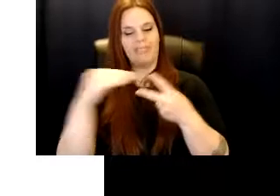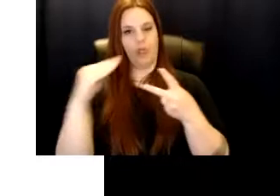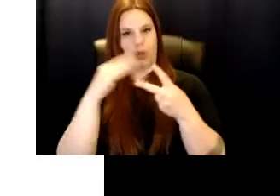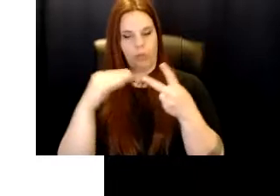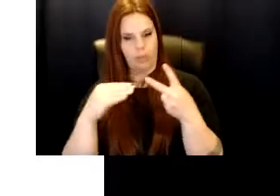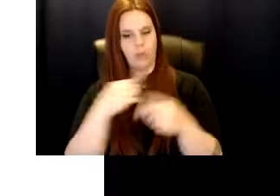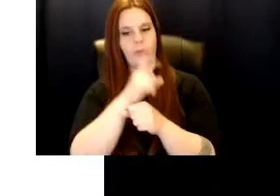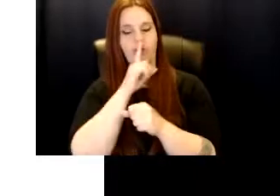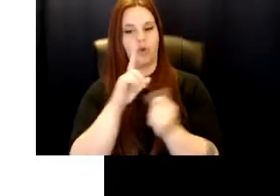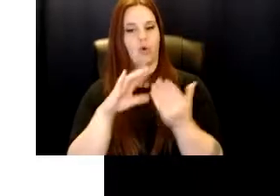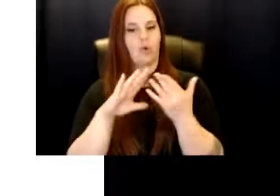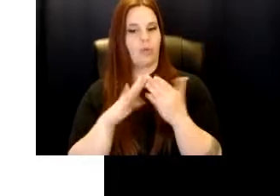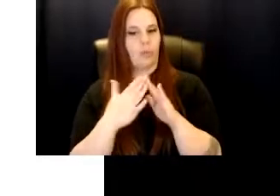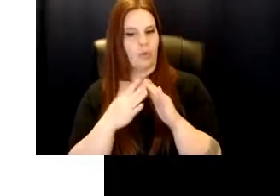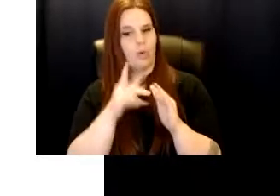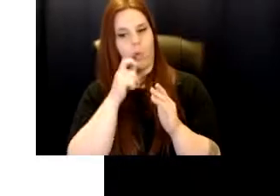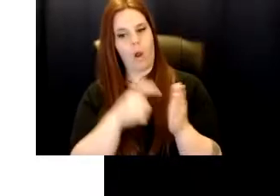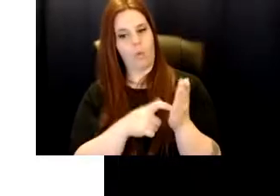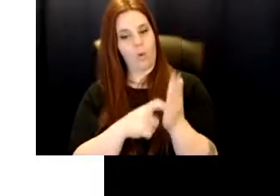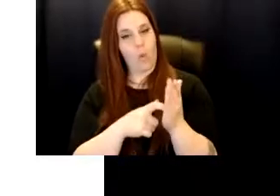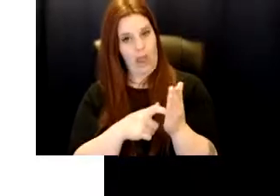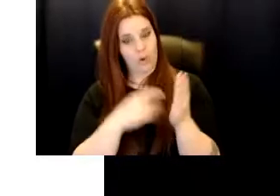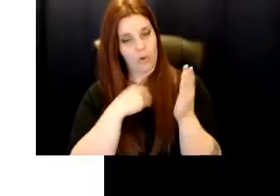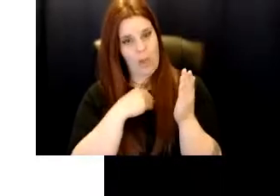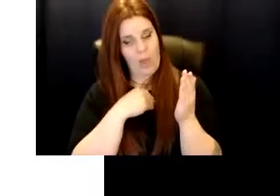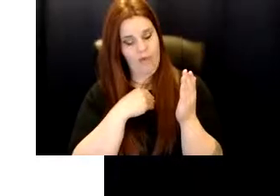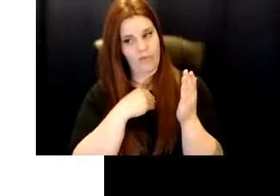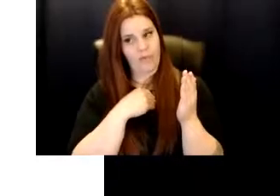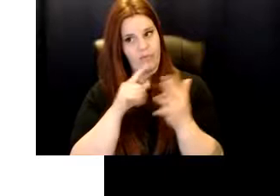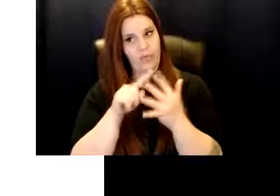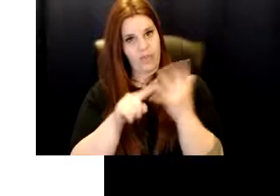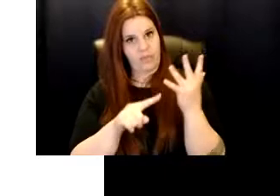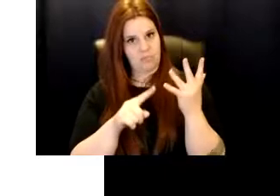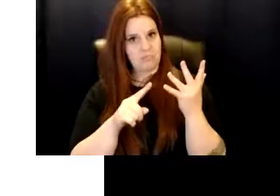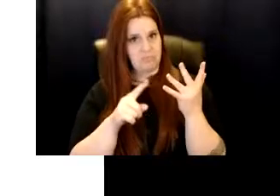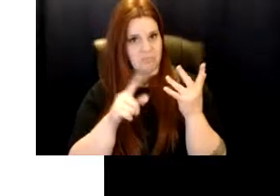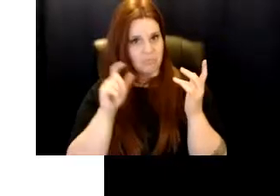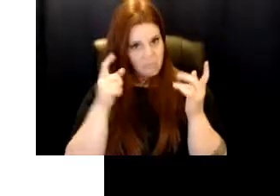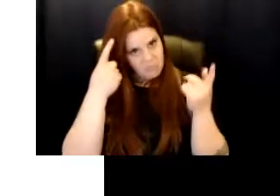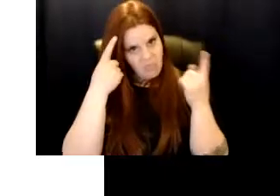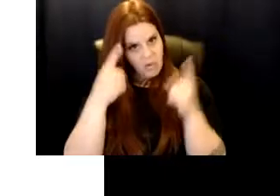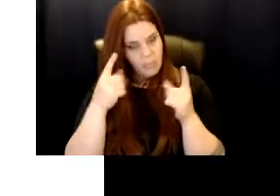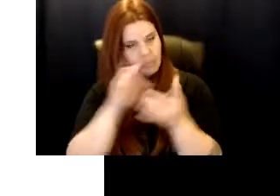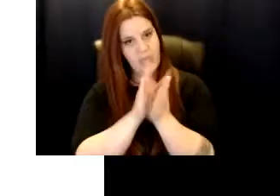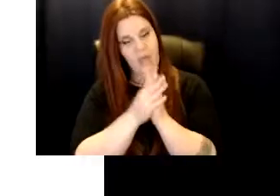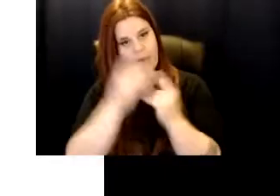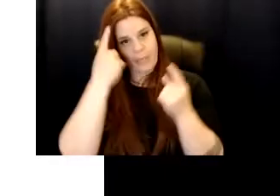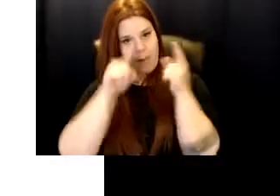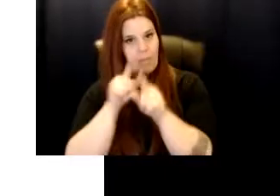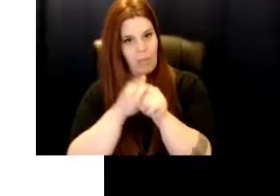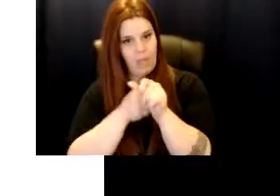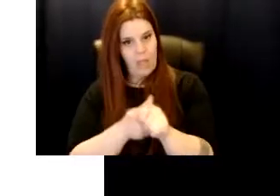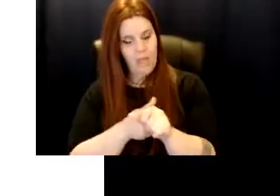the communities who are required to have them come into compliance and complete